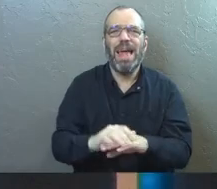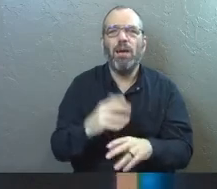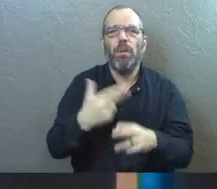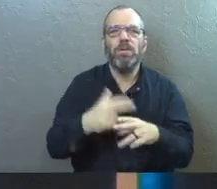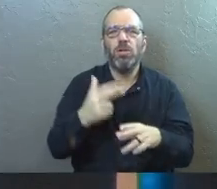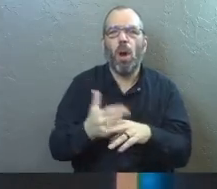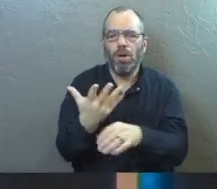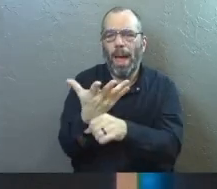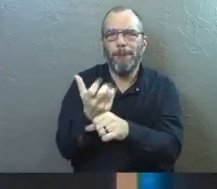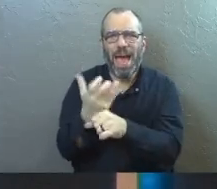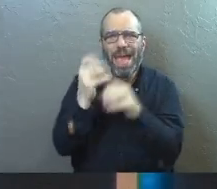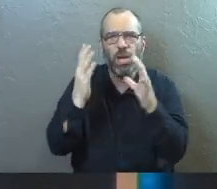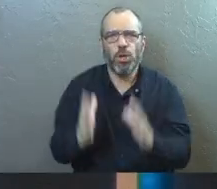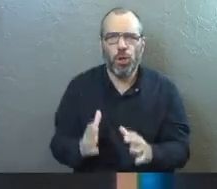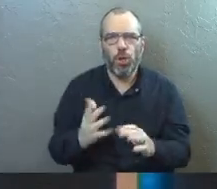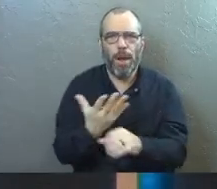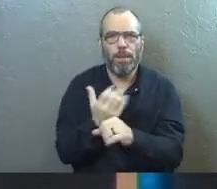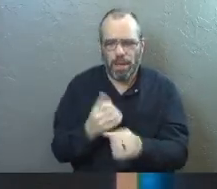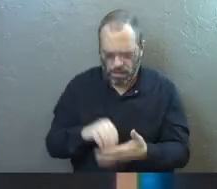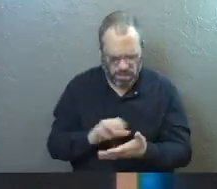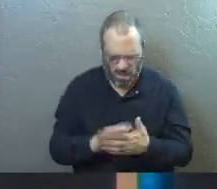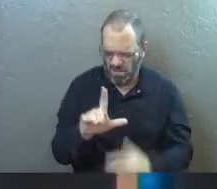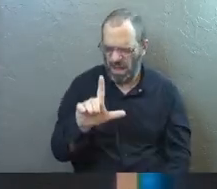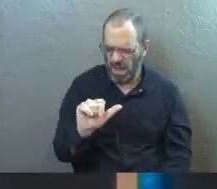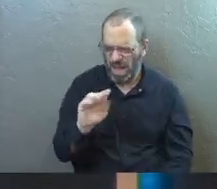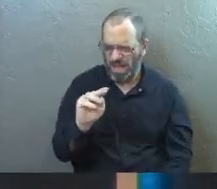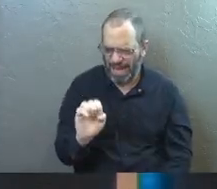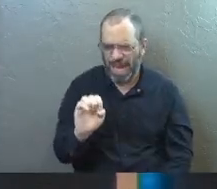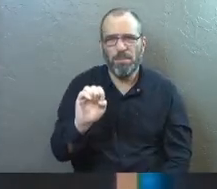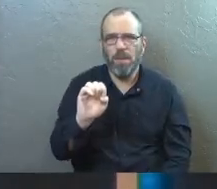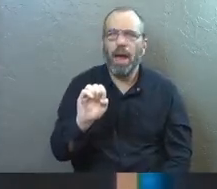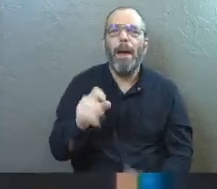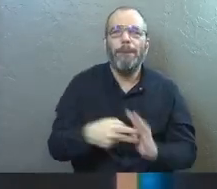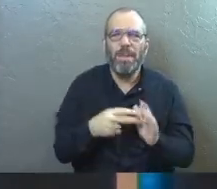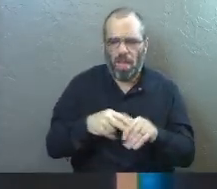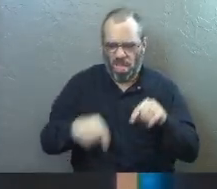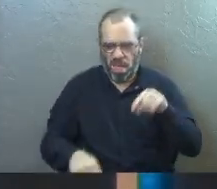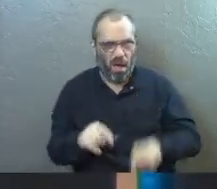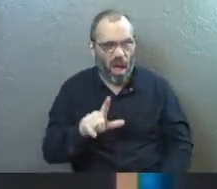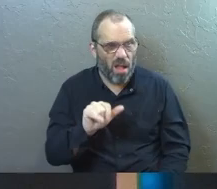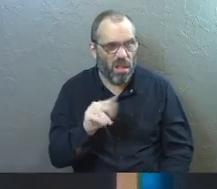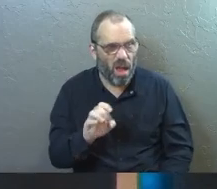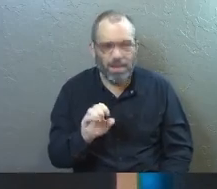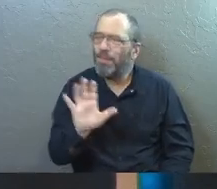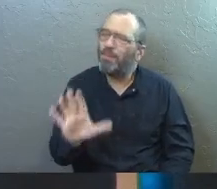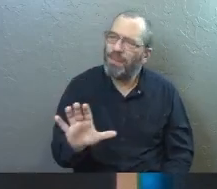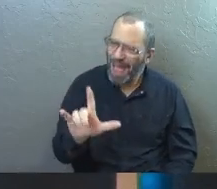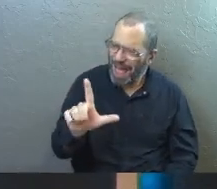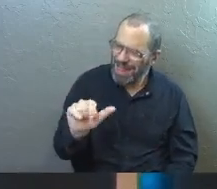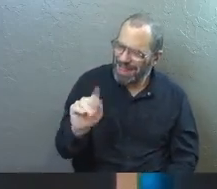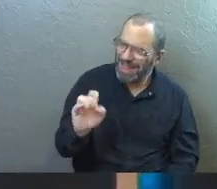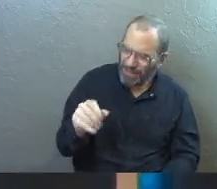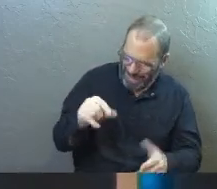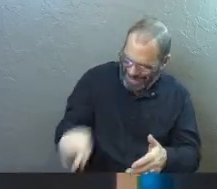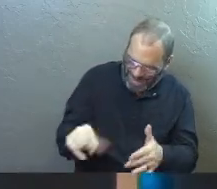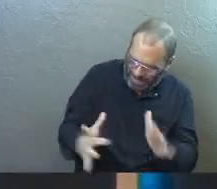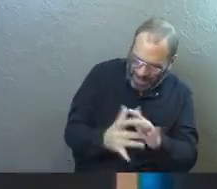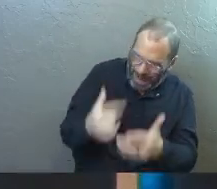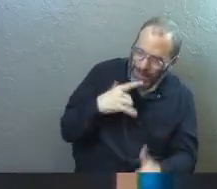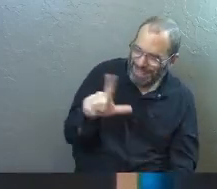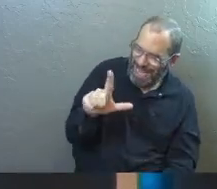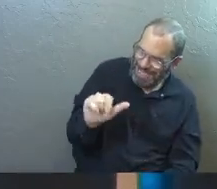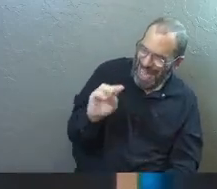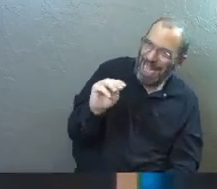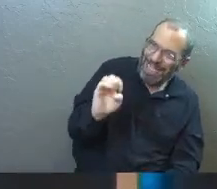beggar at the gate. So I had that in my notes, and one of the people in the booth was like, dude, why'd you call that guy lame? And I was like, dude, that's what the verse, it's the scripture,